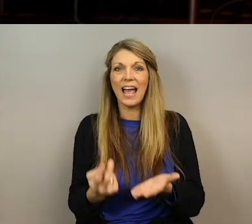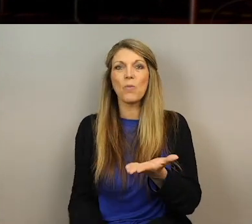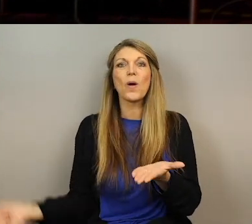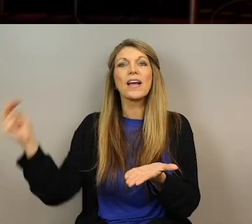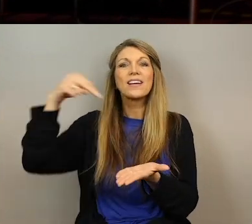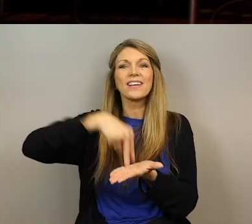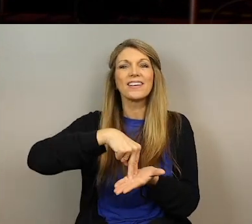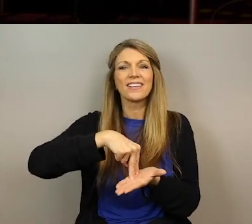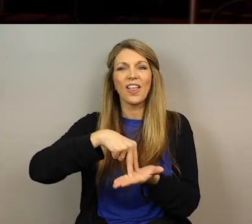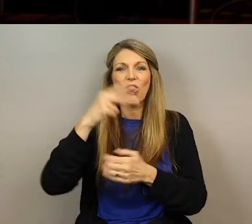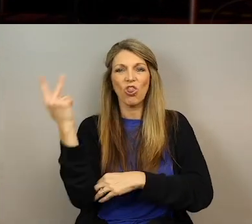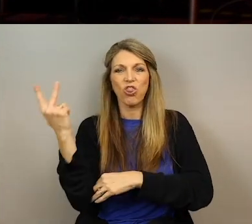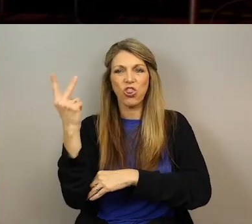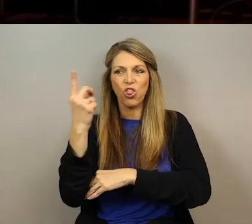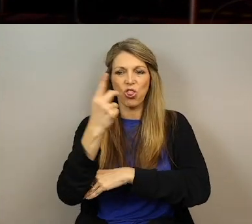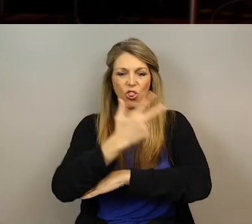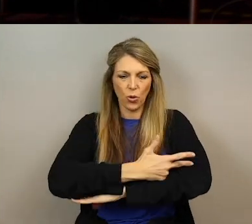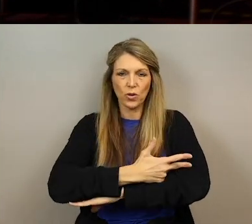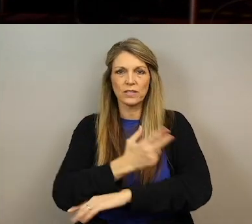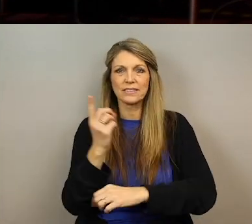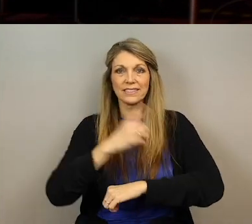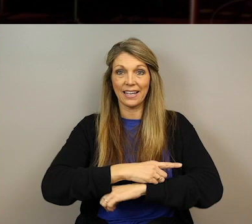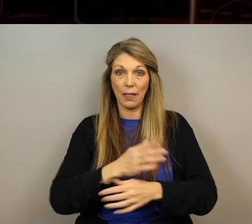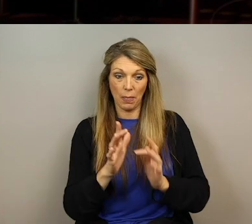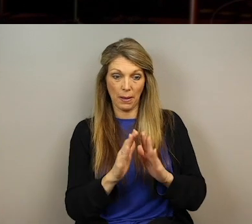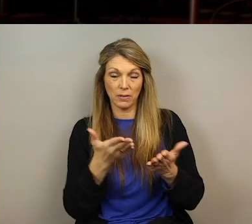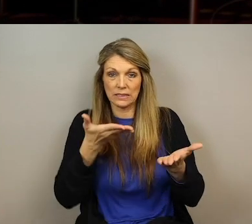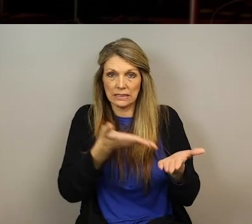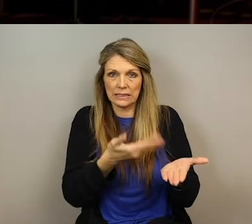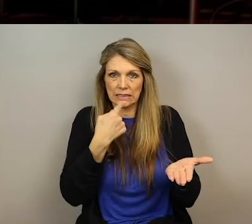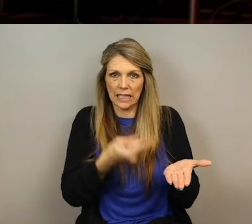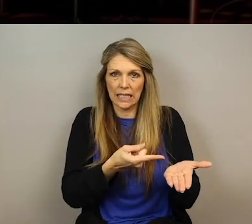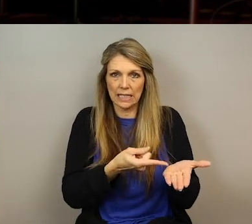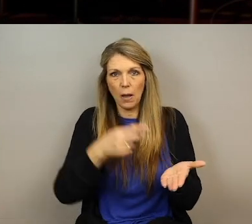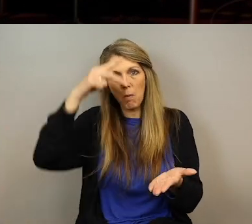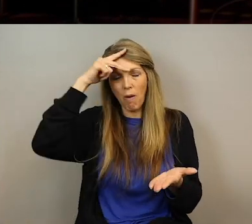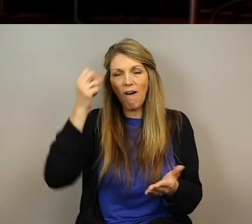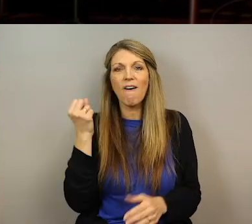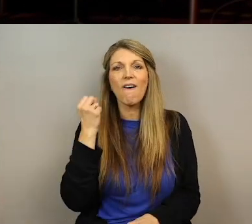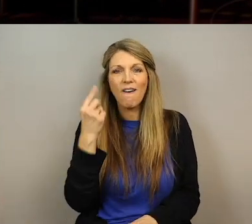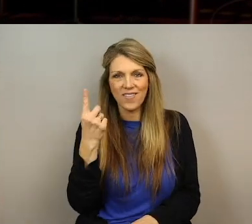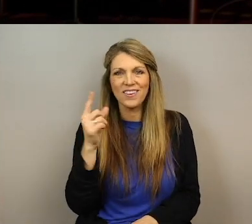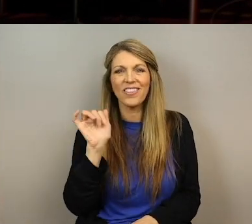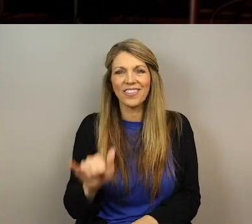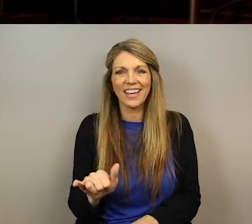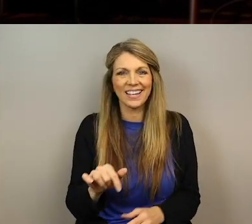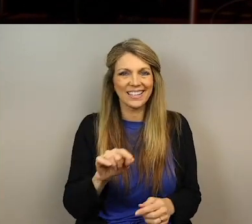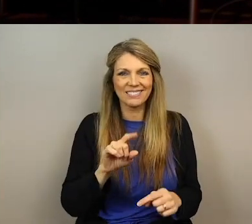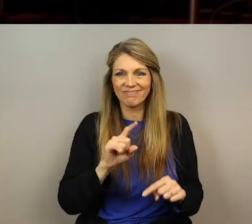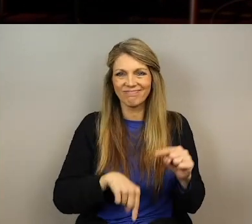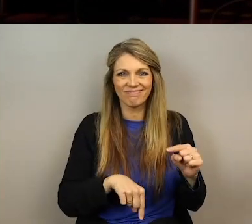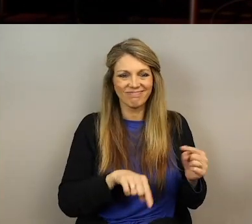was raised on the third day according to the scriptures." You see, Paul understands that you can't have death